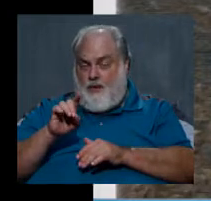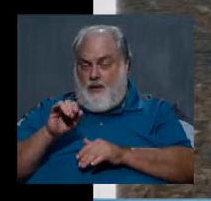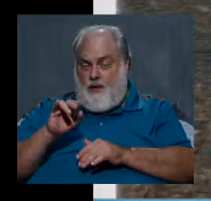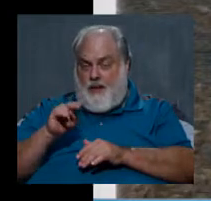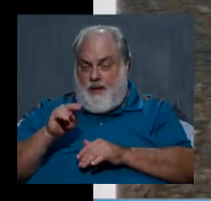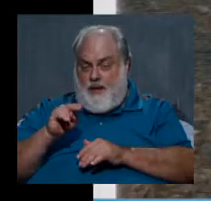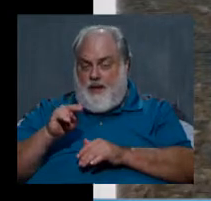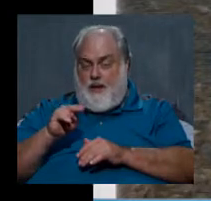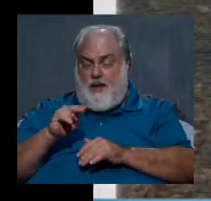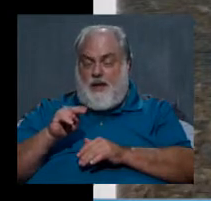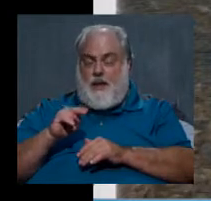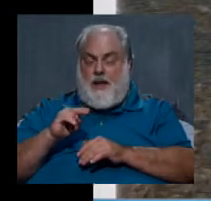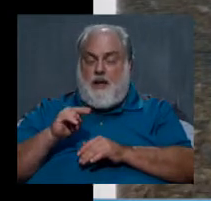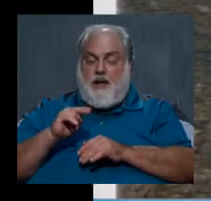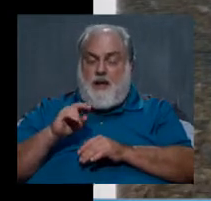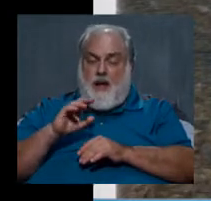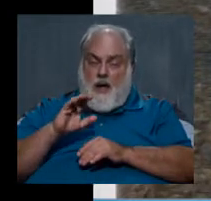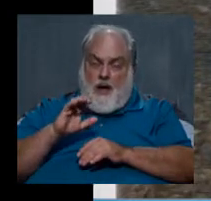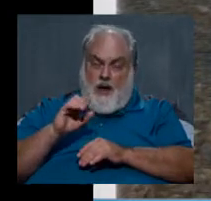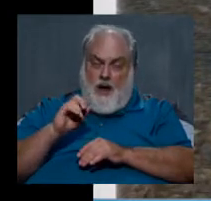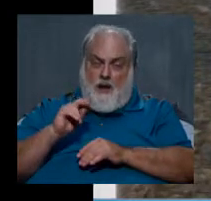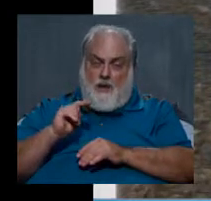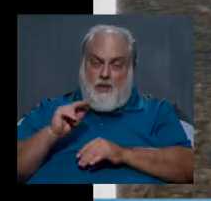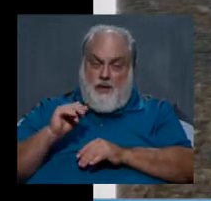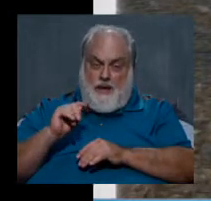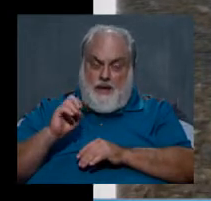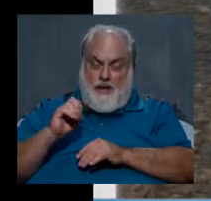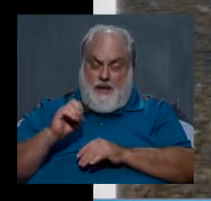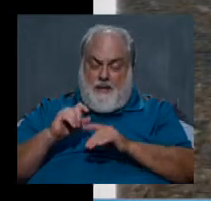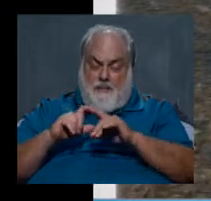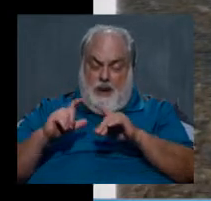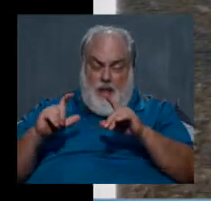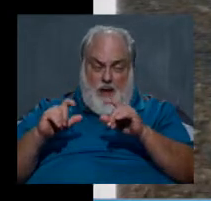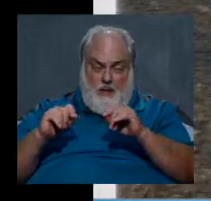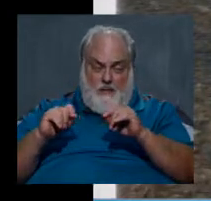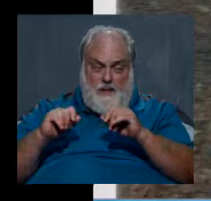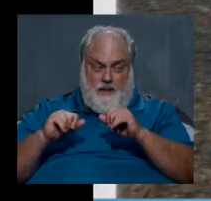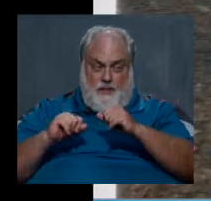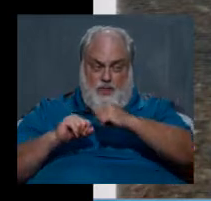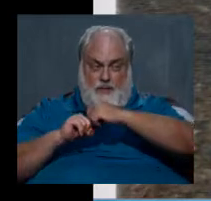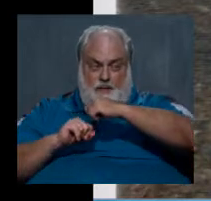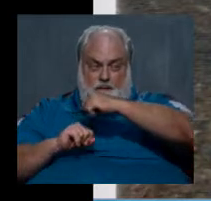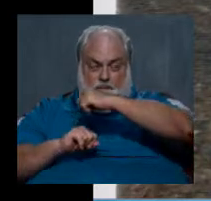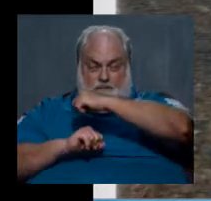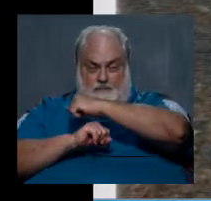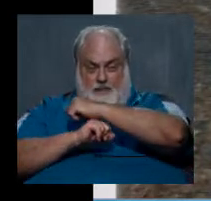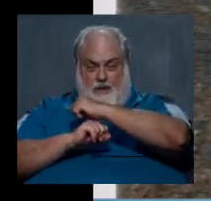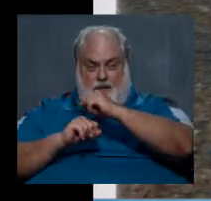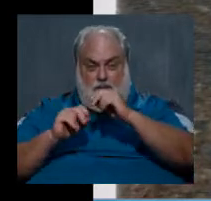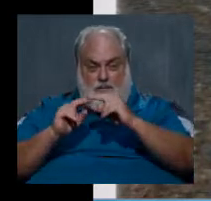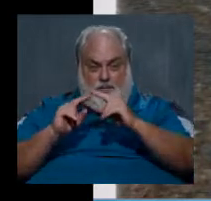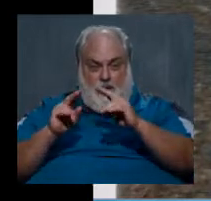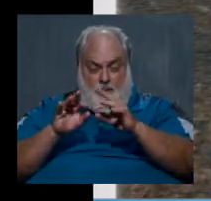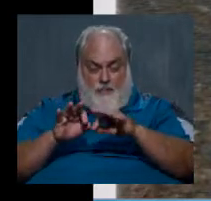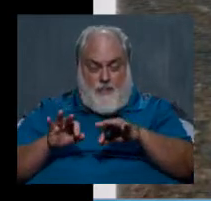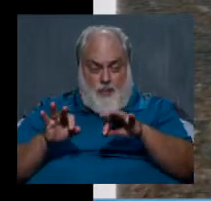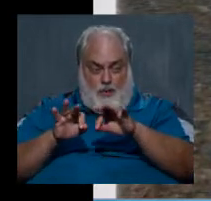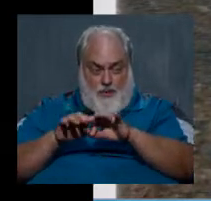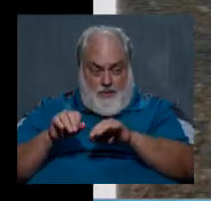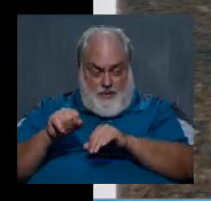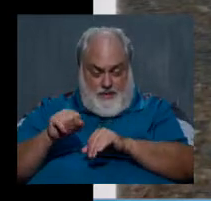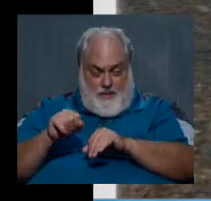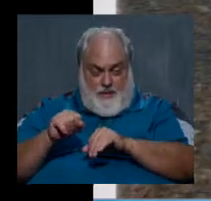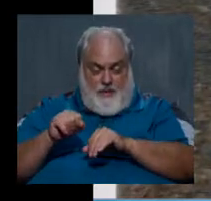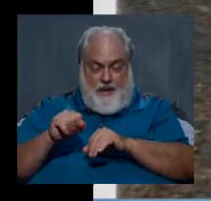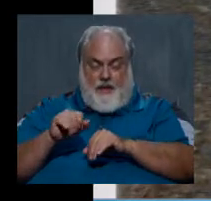concrete blocks and things of that nature. And the foundation is something that's important. And if the